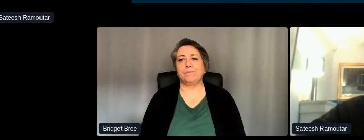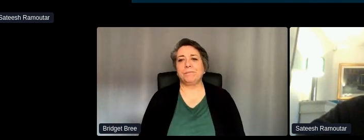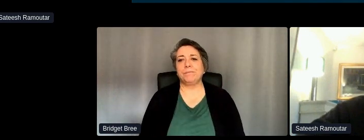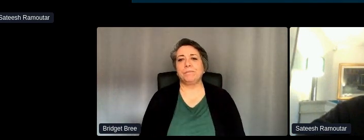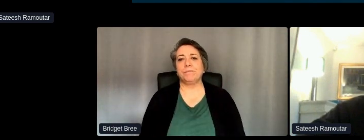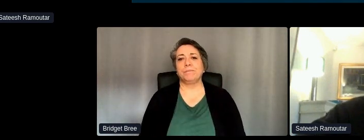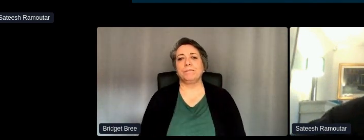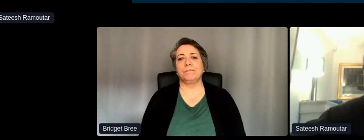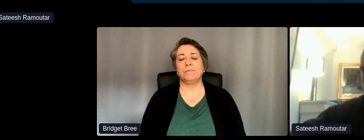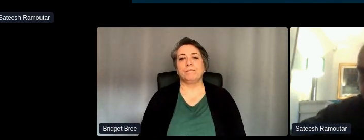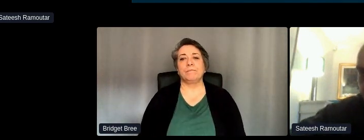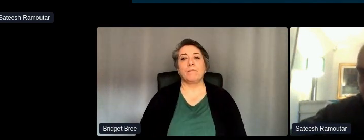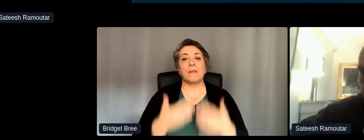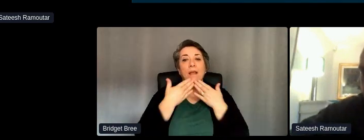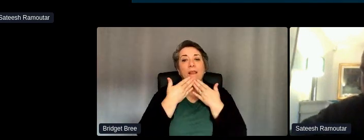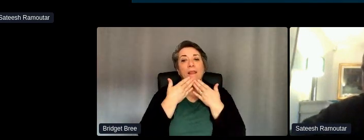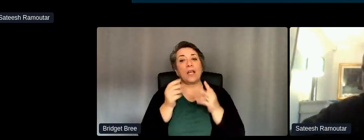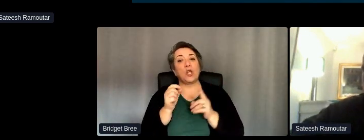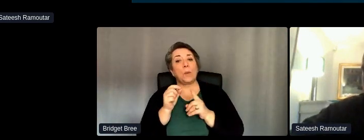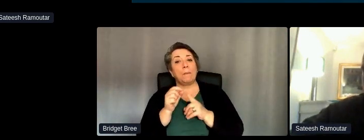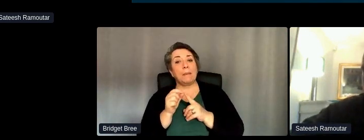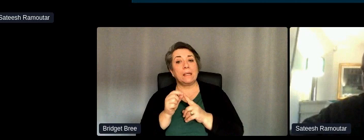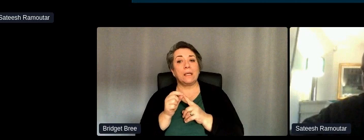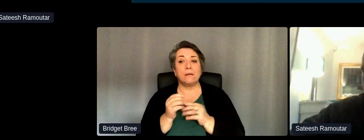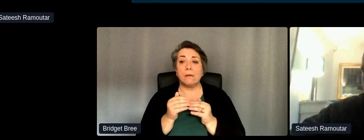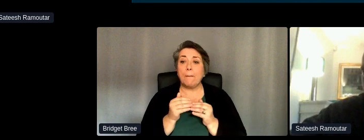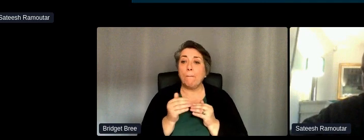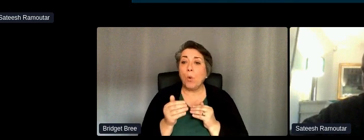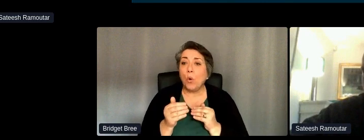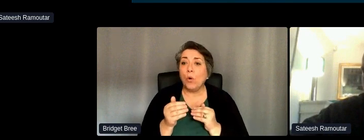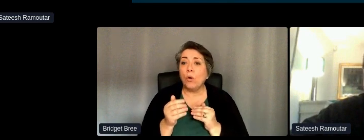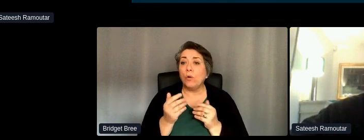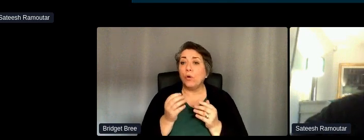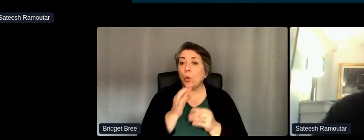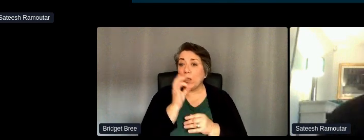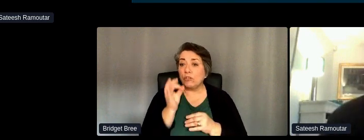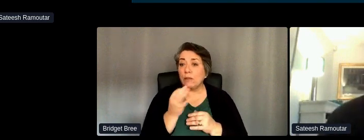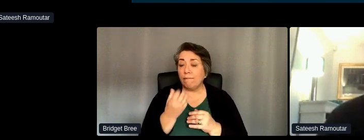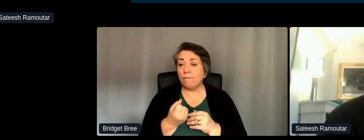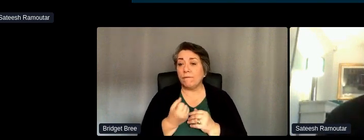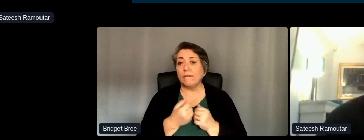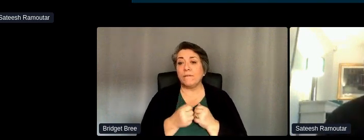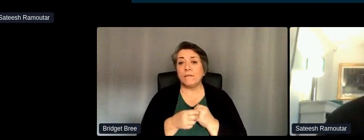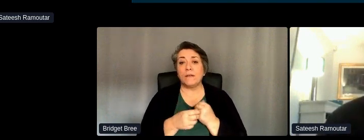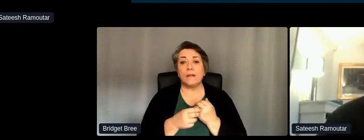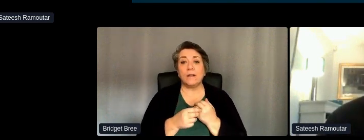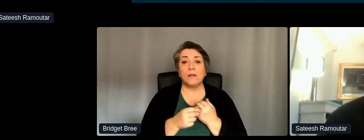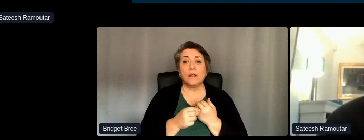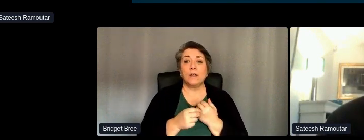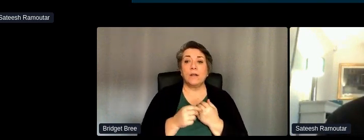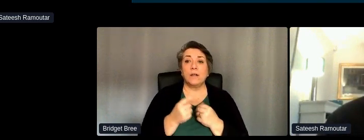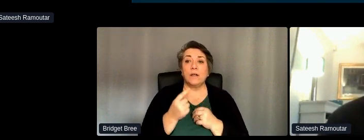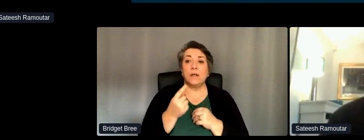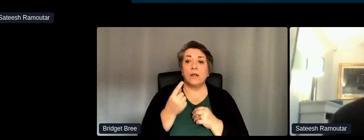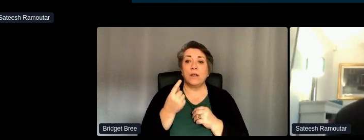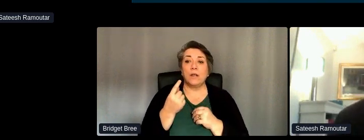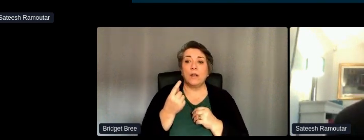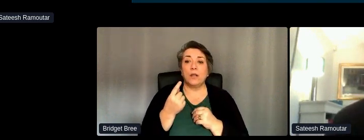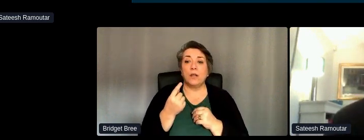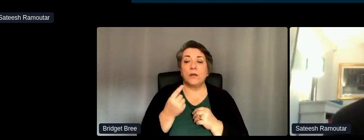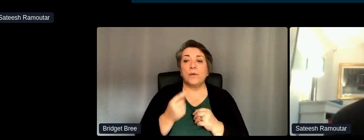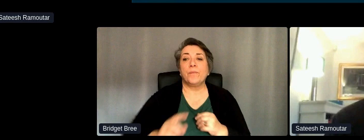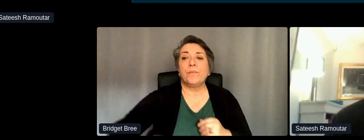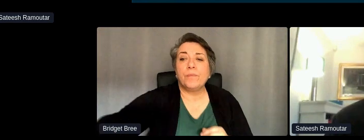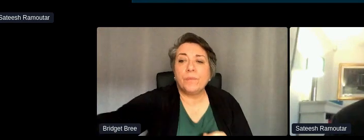Okay, thank you, Peter. Peter, is there more questions? Yes, Or there is actually one from Pauline and Rosh. And do you find that the dryness of